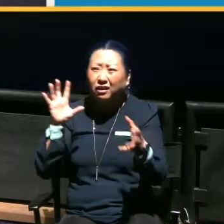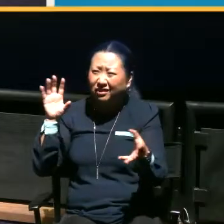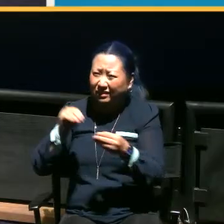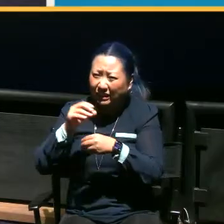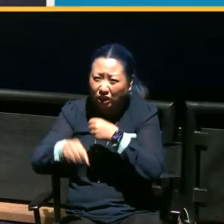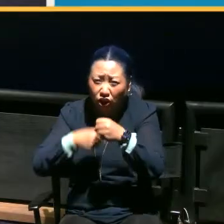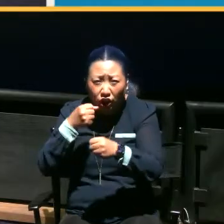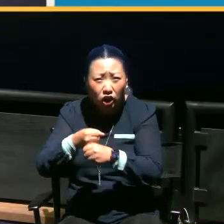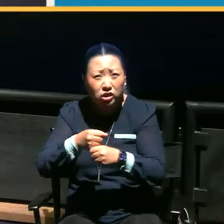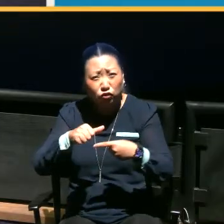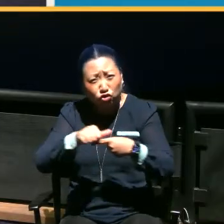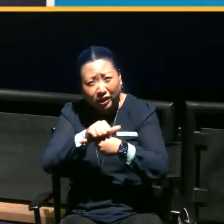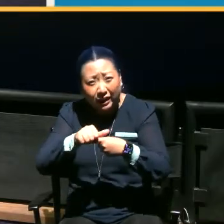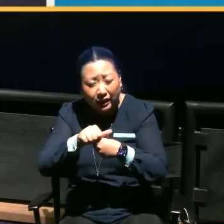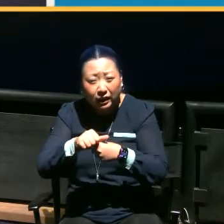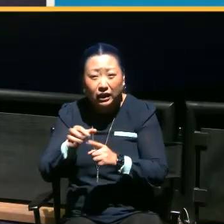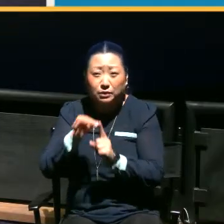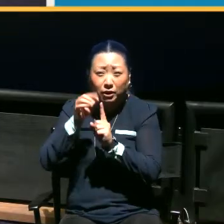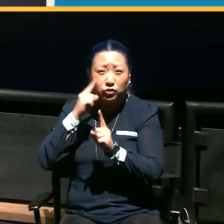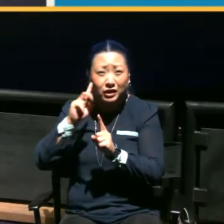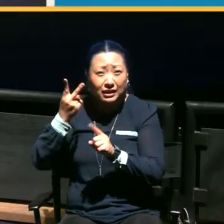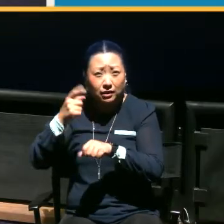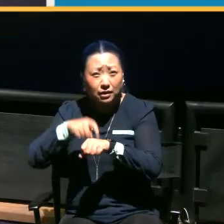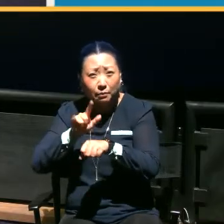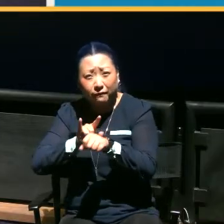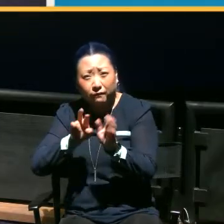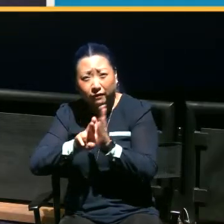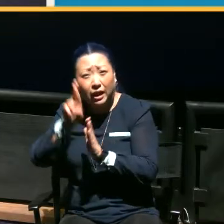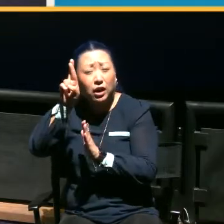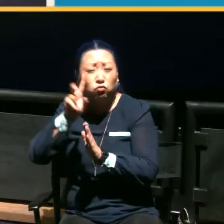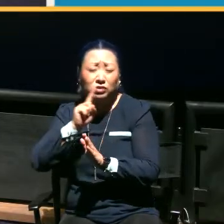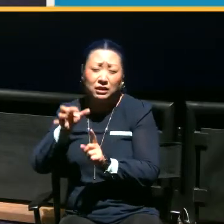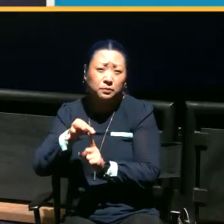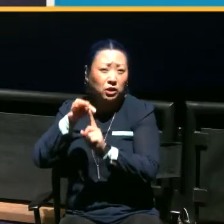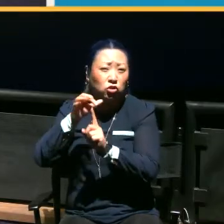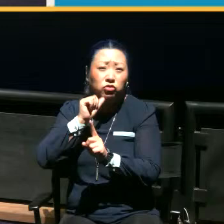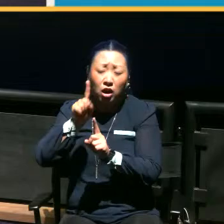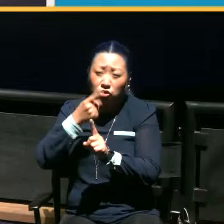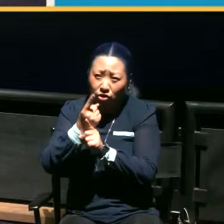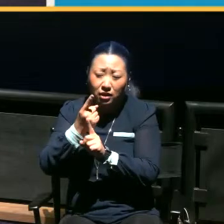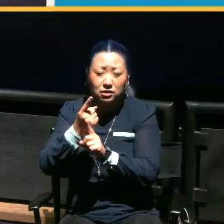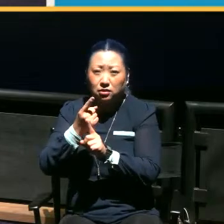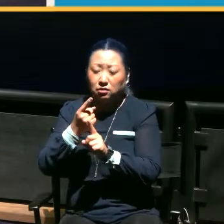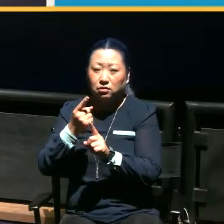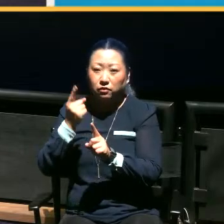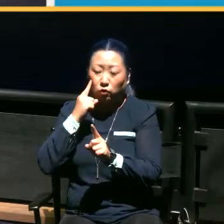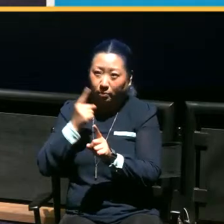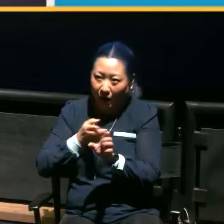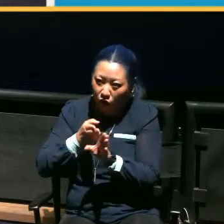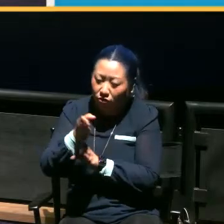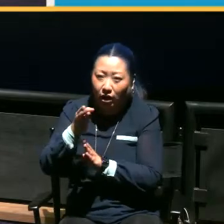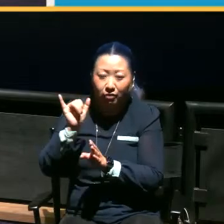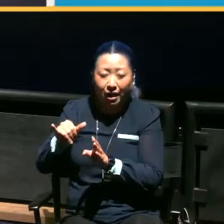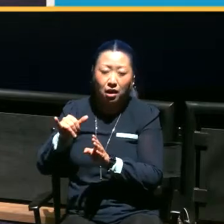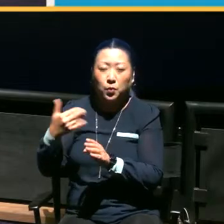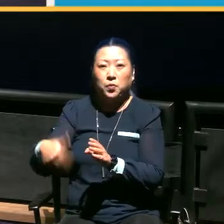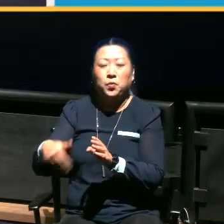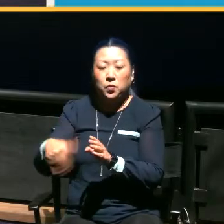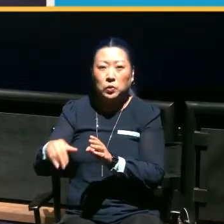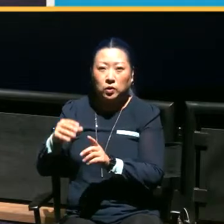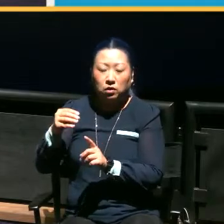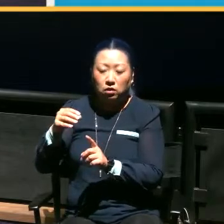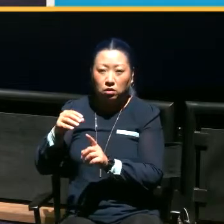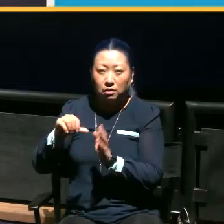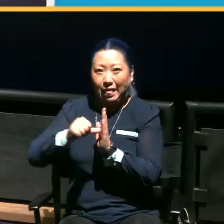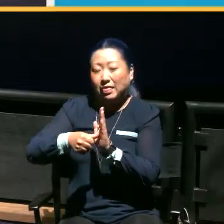the training that we did, especially for that second flight, was really special. It was a highlight of not just my career, but my life. It really was. It's such a privilege to